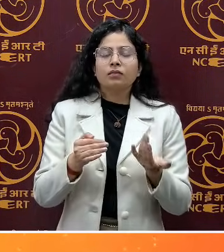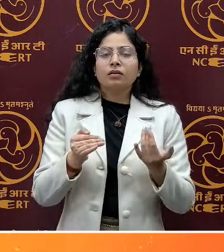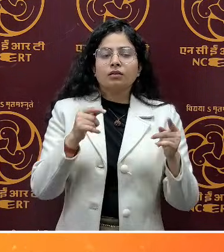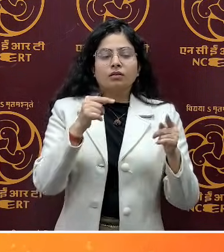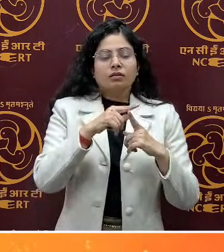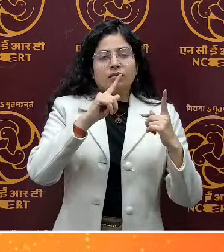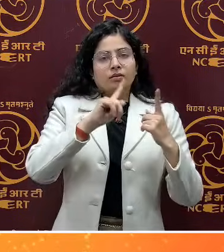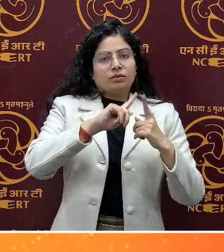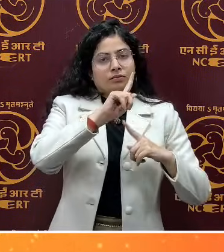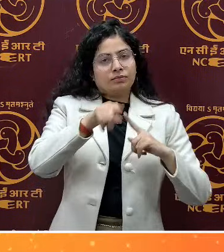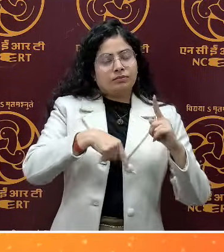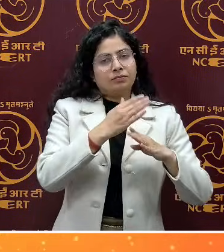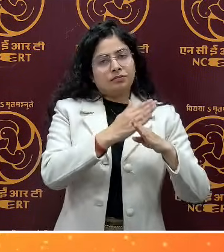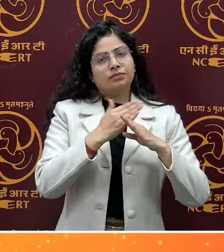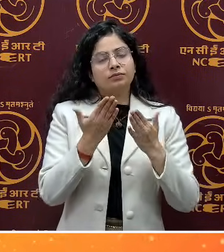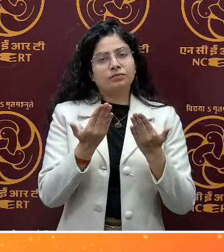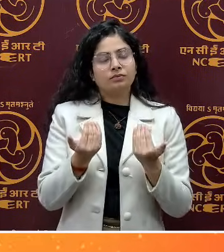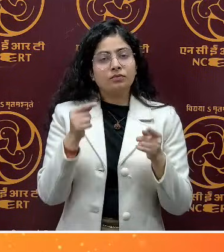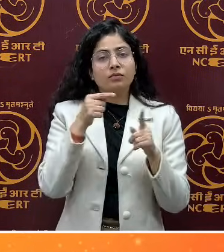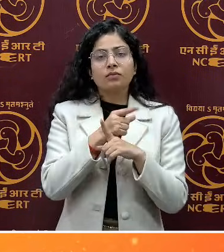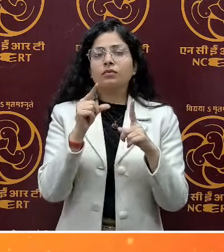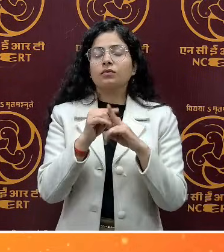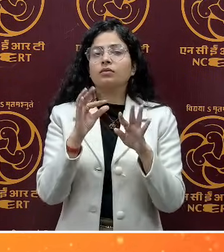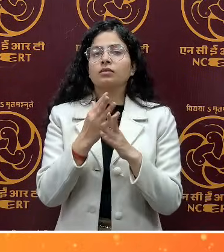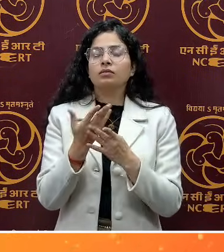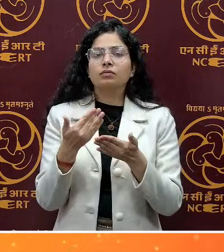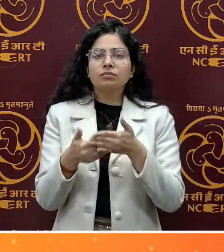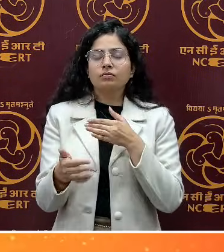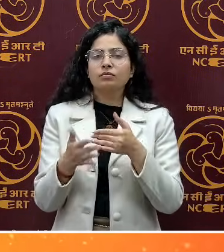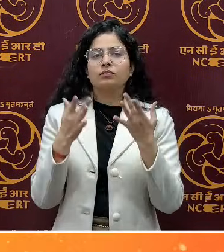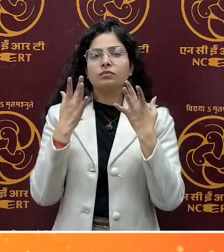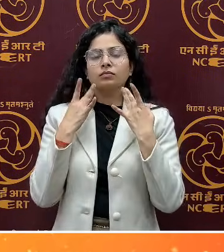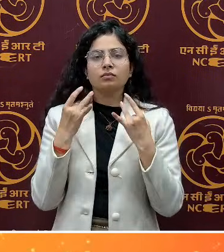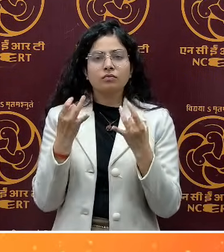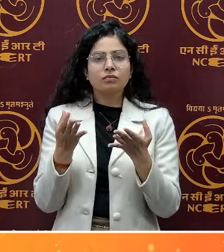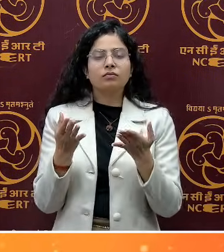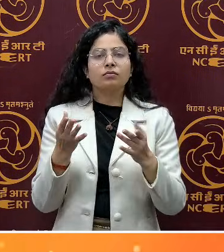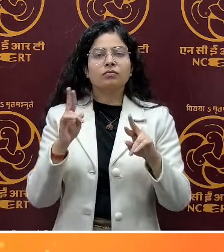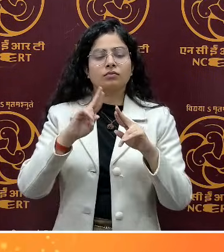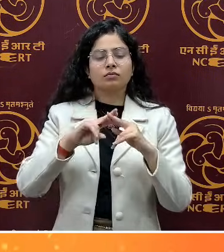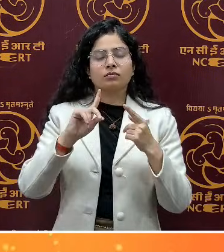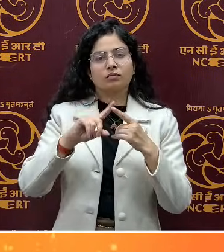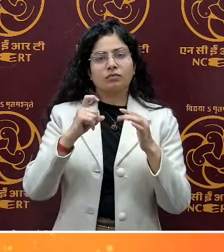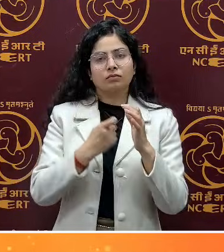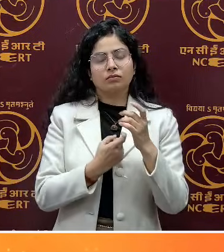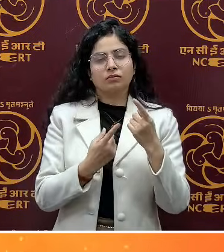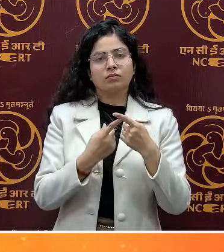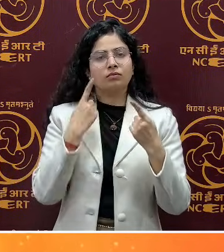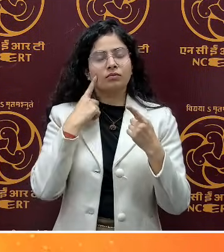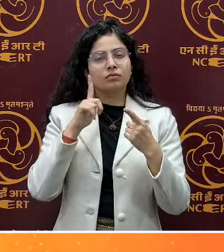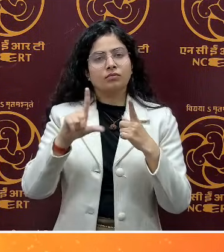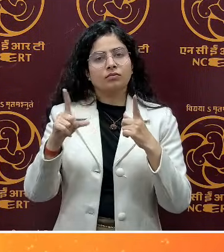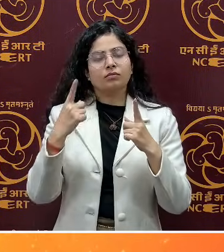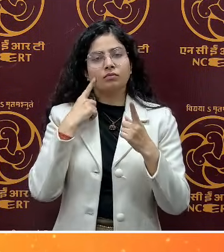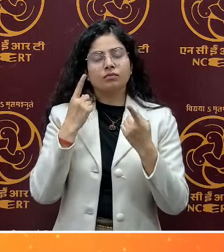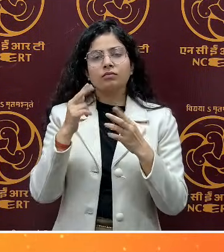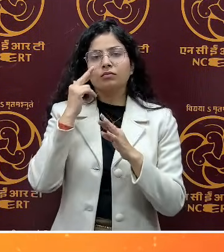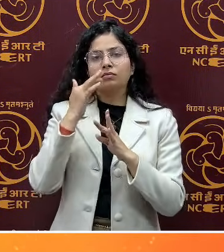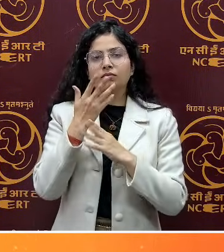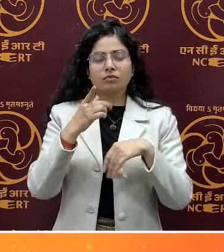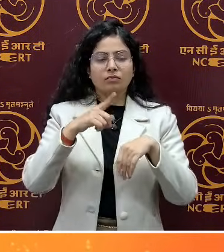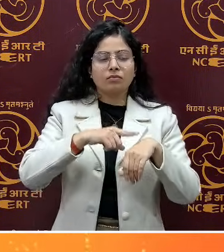protected. Further, what we can do, we can avoid overuse of fertilizers and pesticides because that harms the